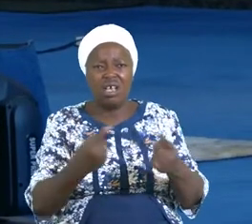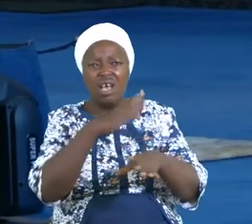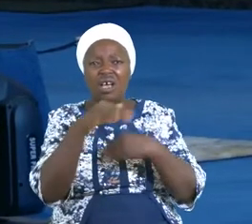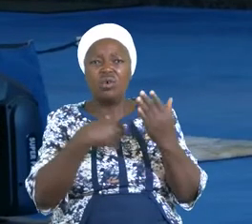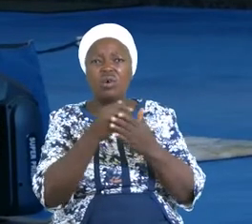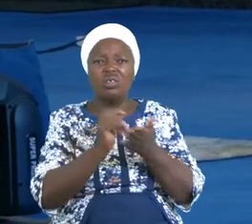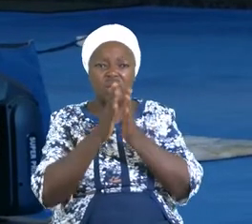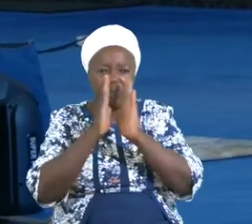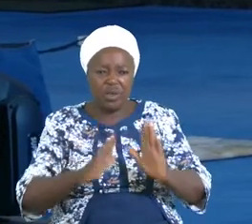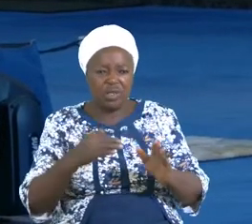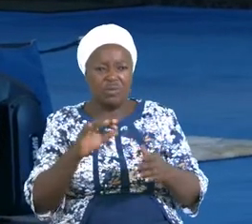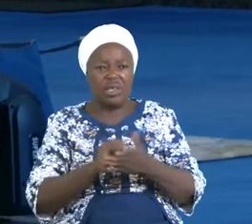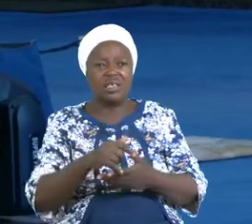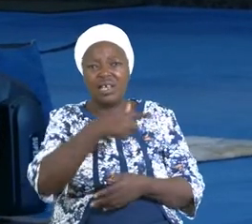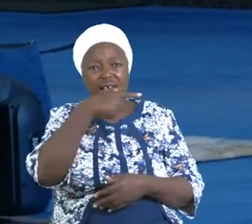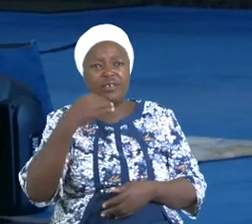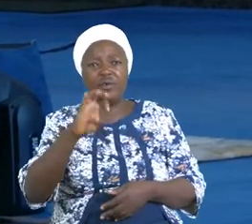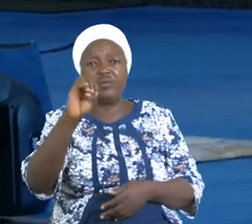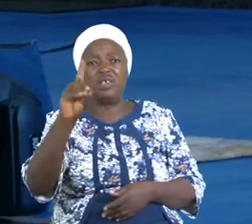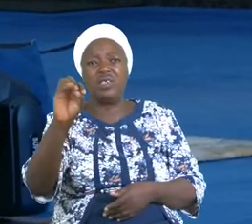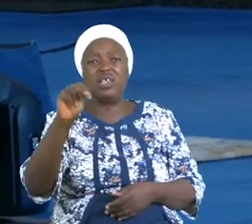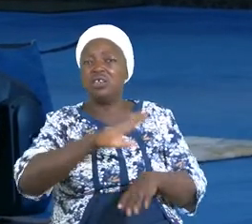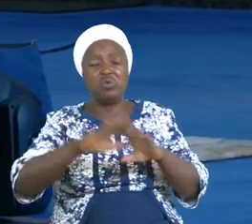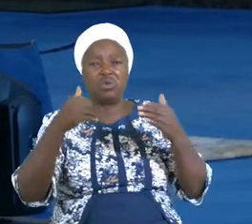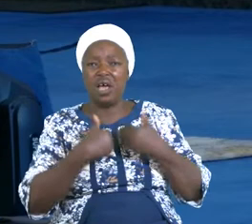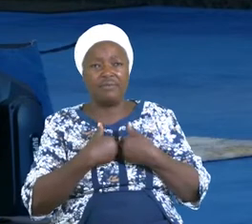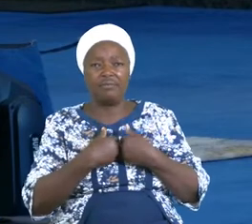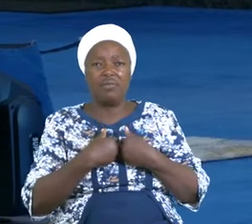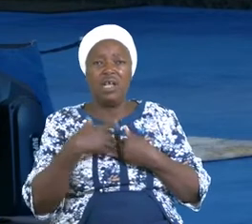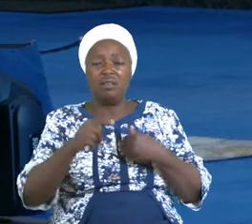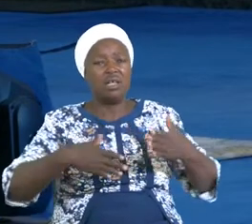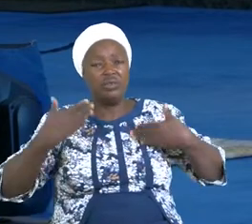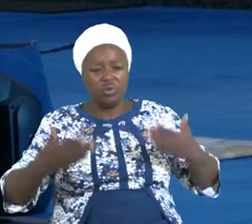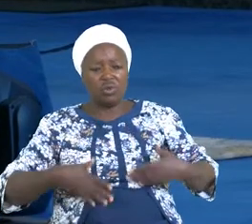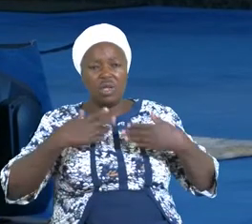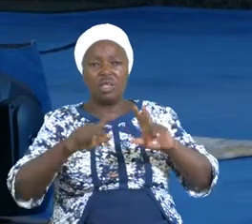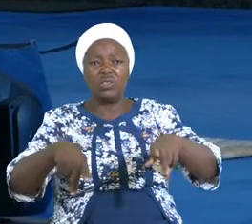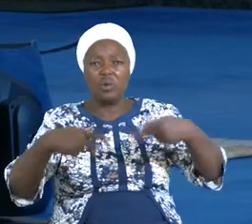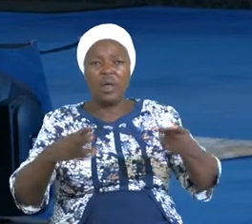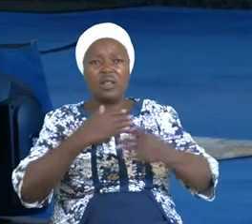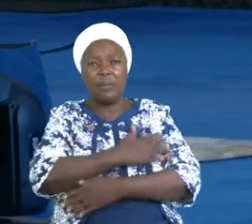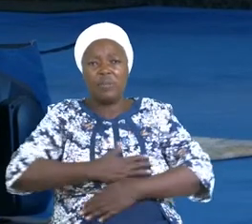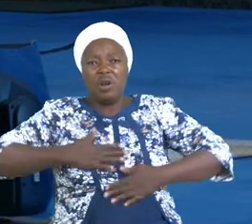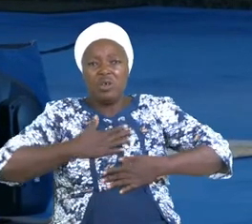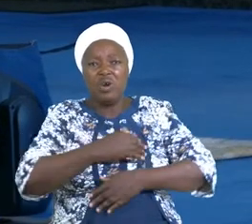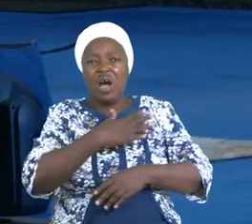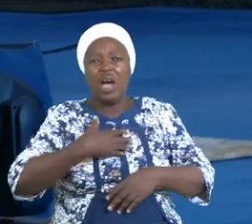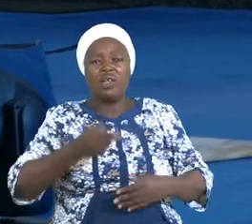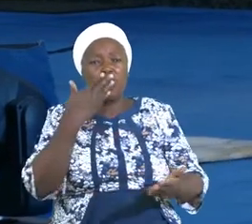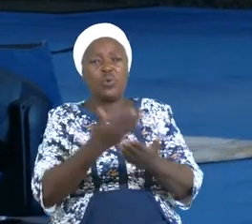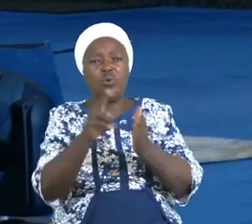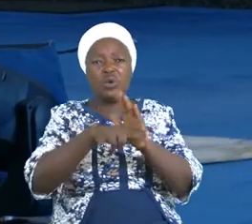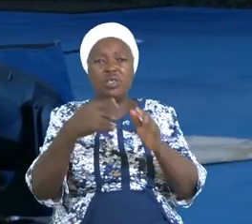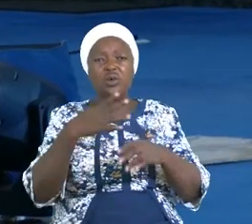don't have. The joy, the supply, the pleasure, and the goodness of the Garden